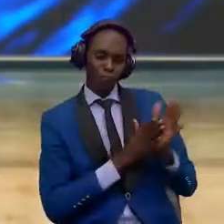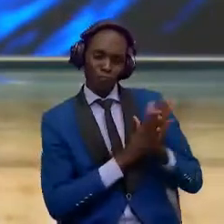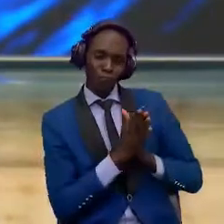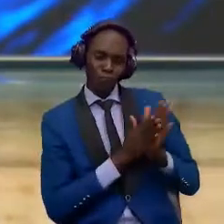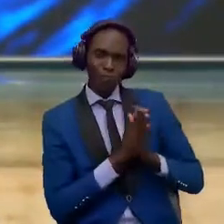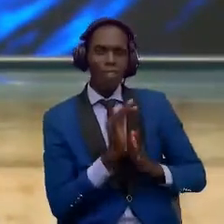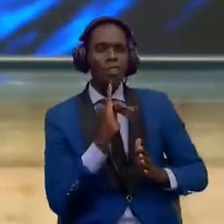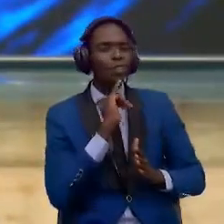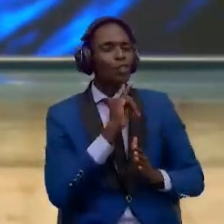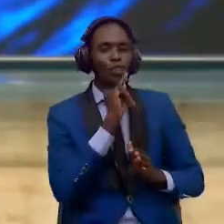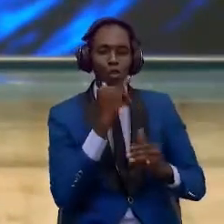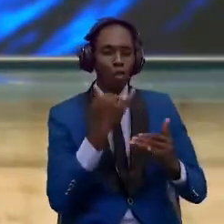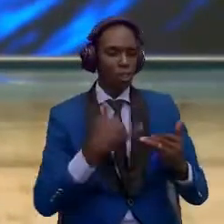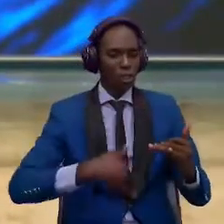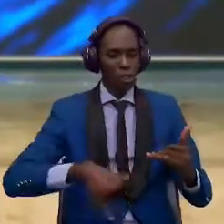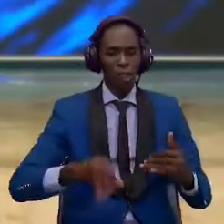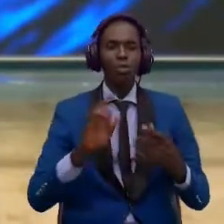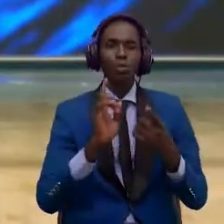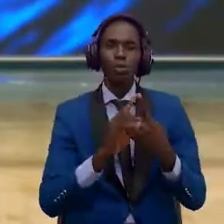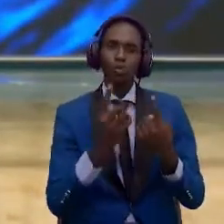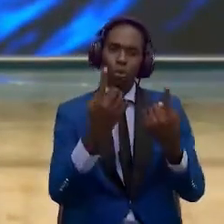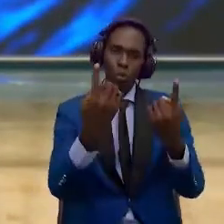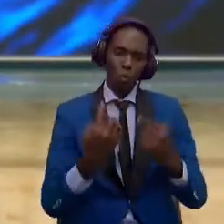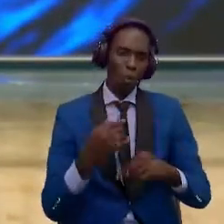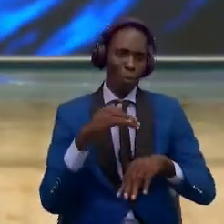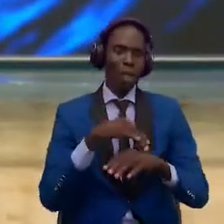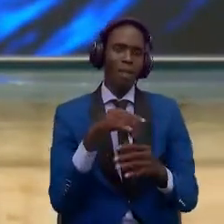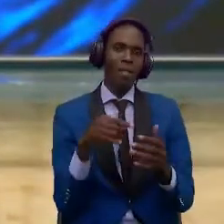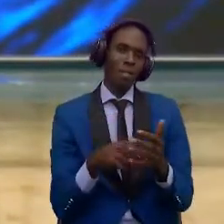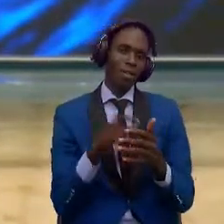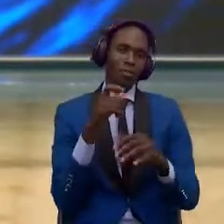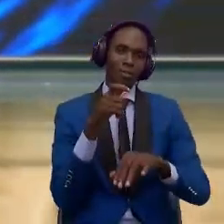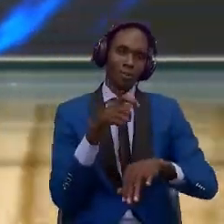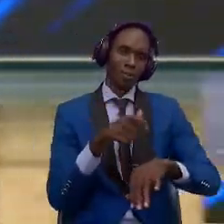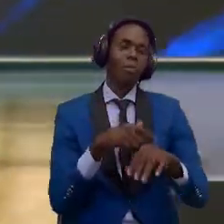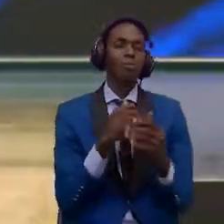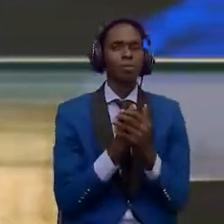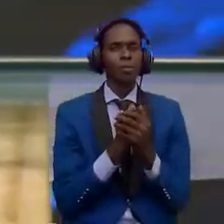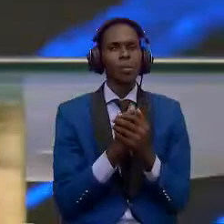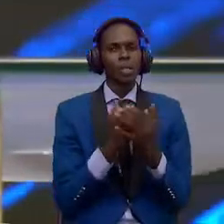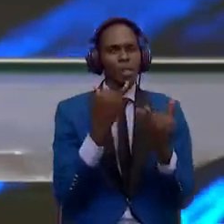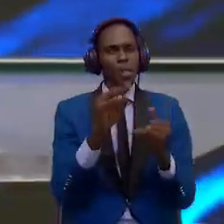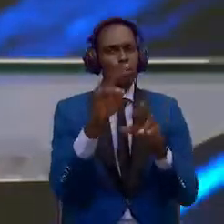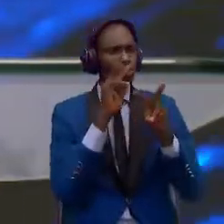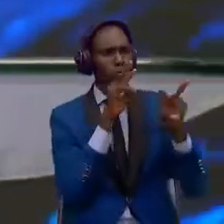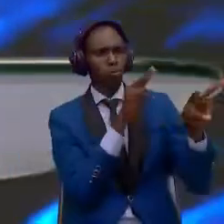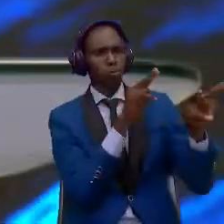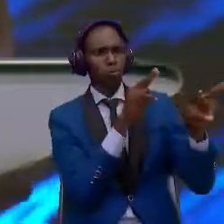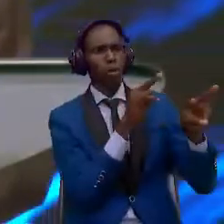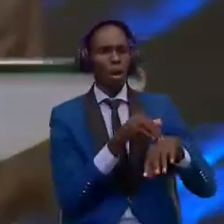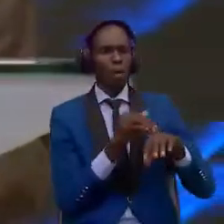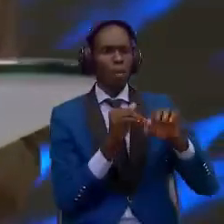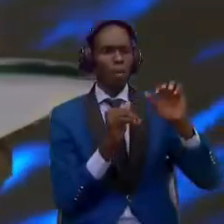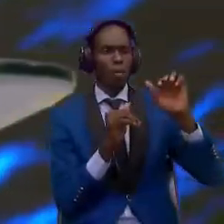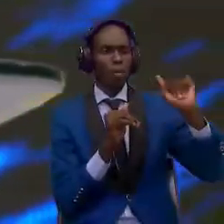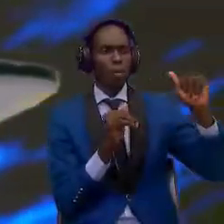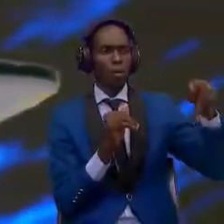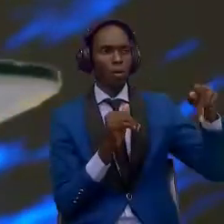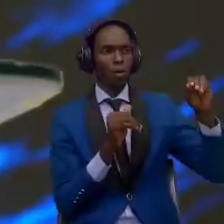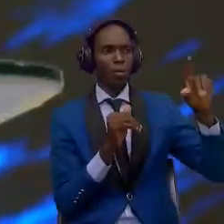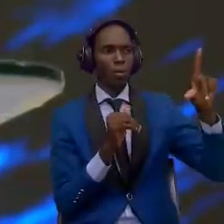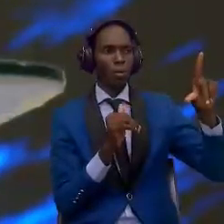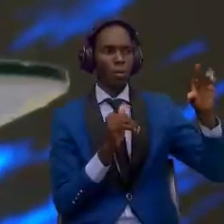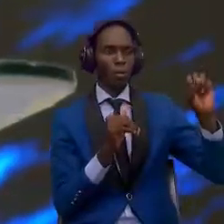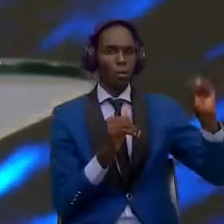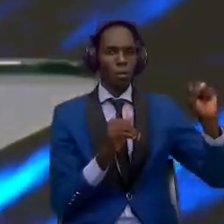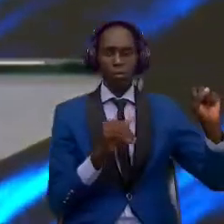to come at this time. Now, let's think about Paul. Let's think about Apollos. And